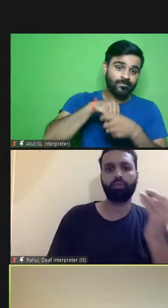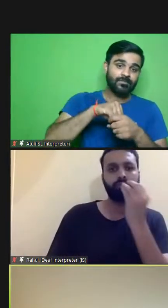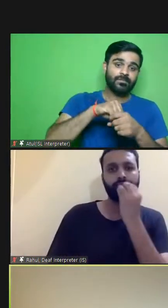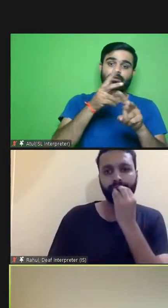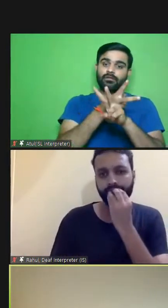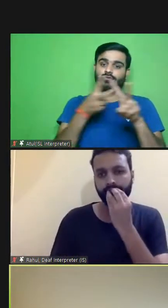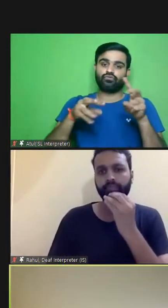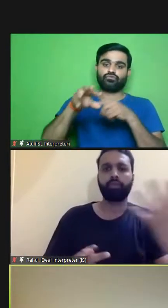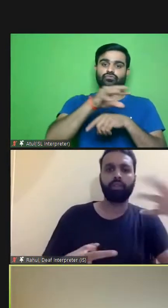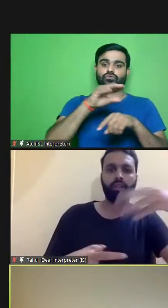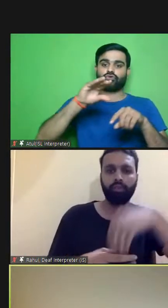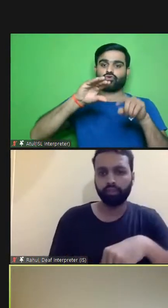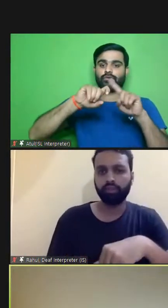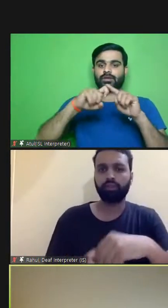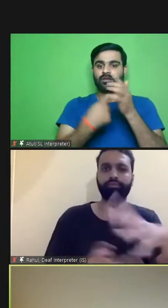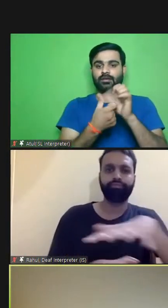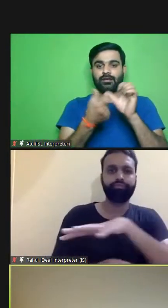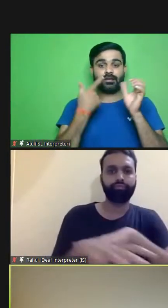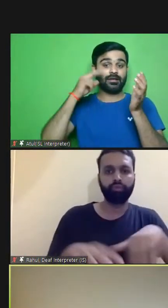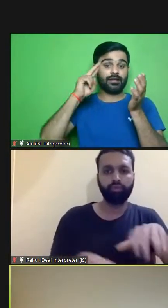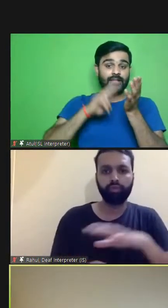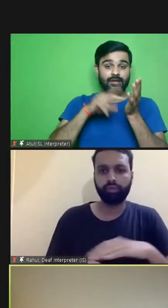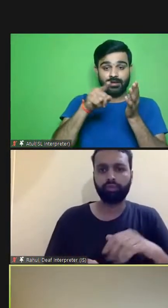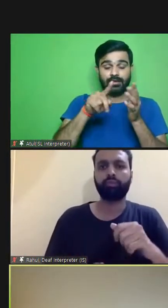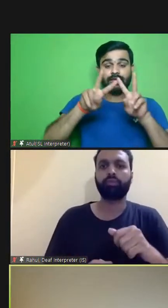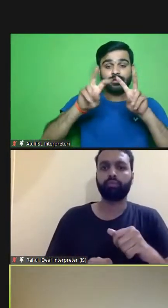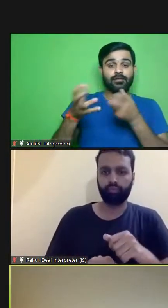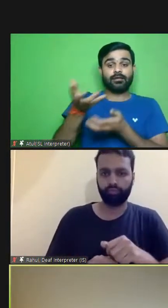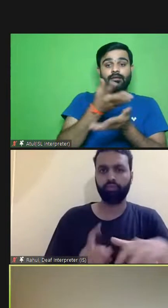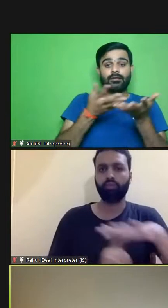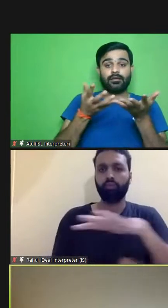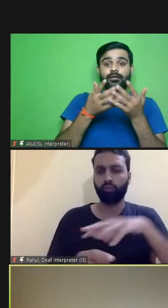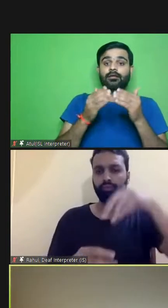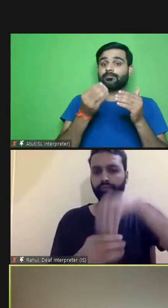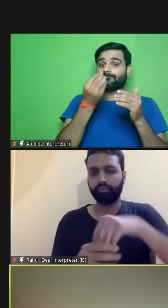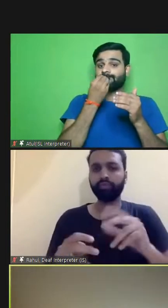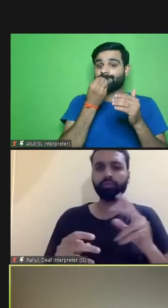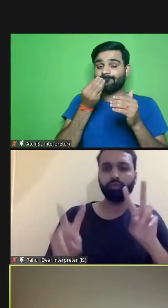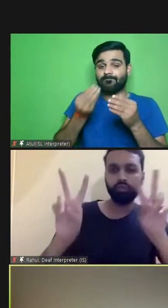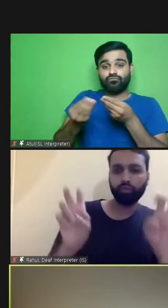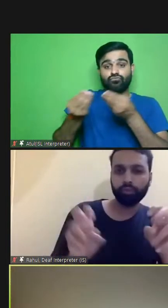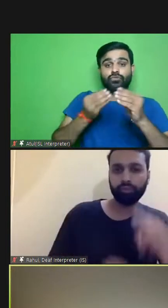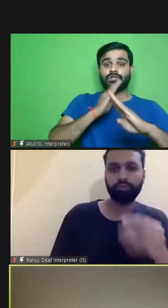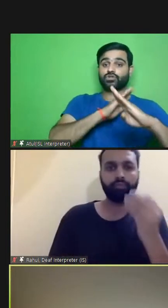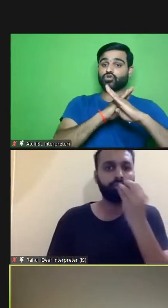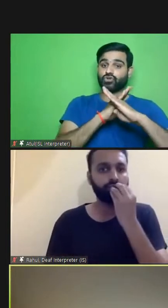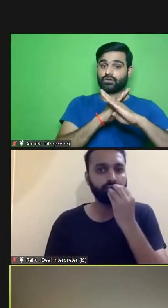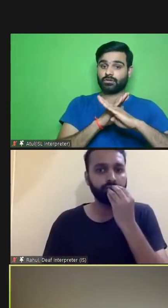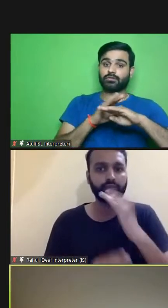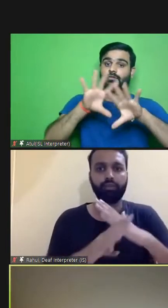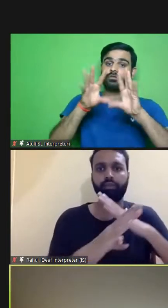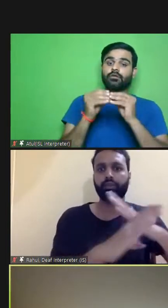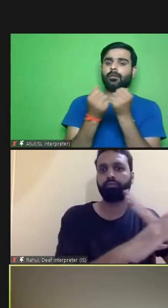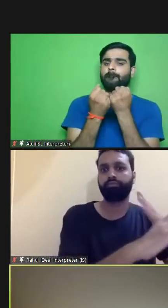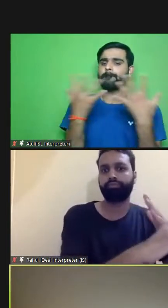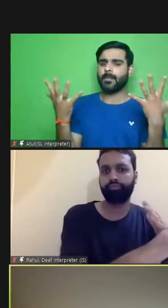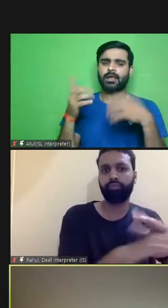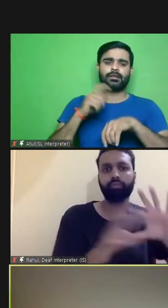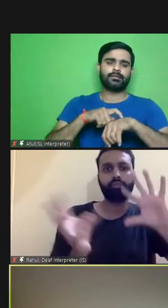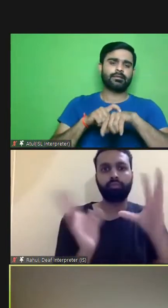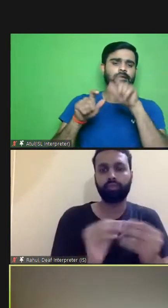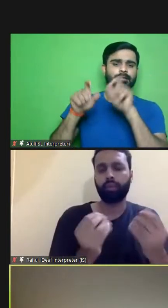of Ukraine. It's expected that these pressures will not only drive food insecurity, but will also push many more millions of people